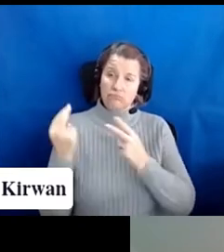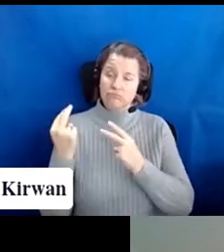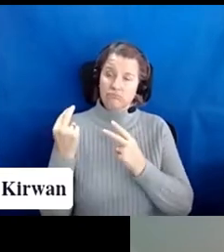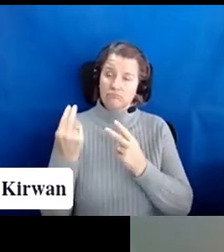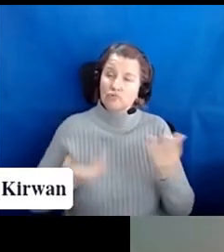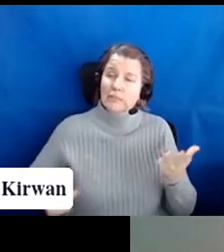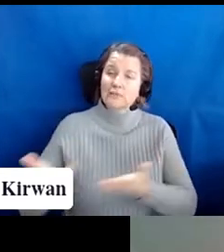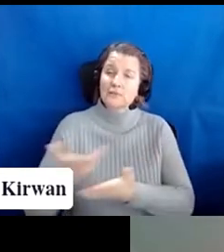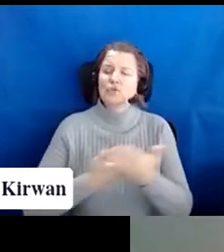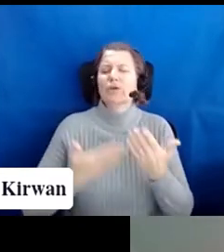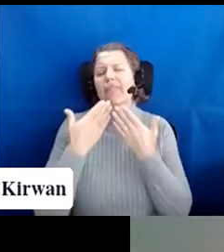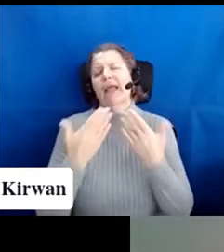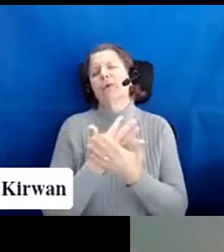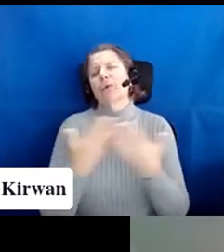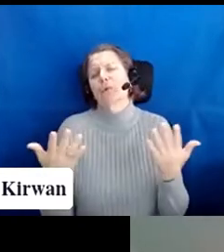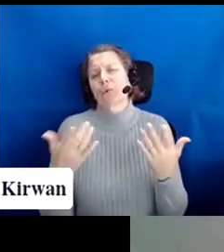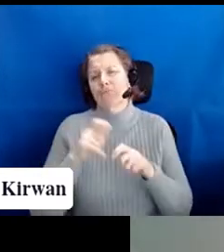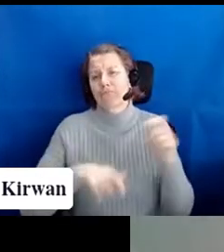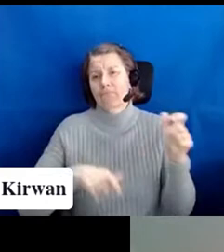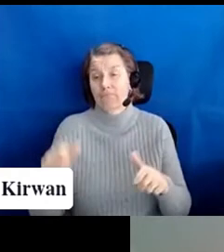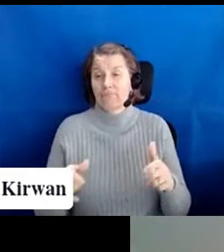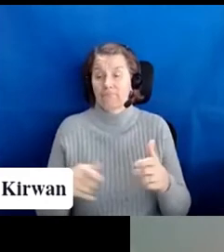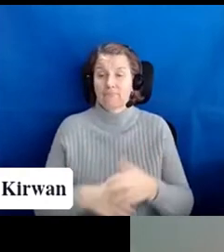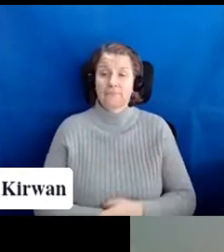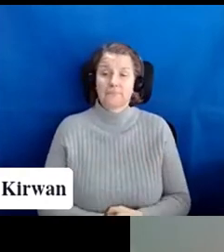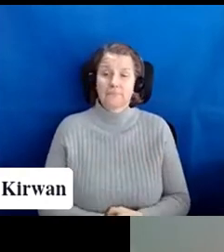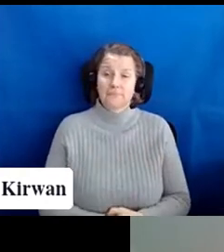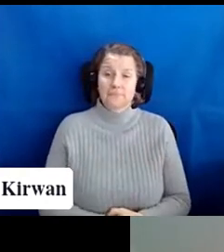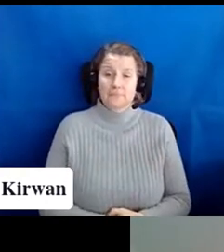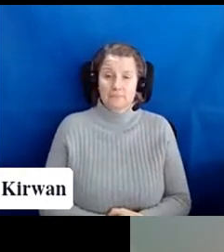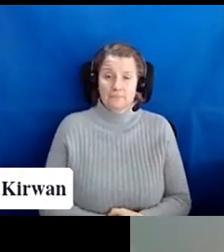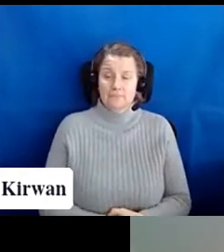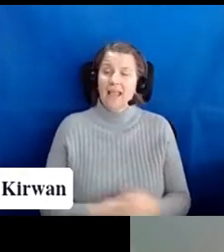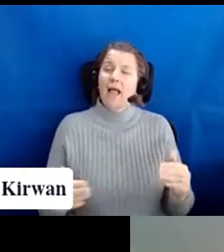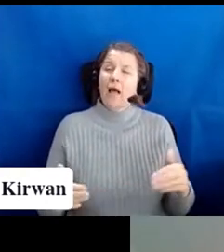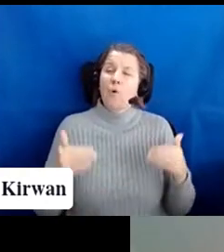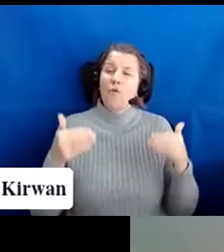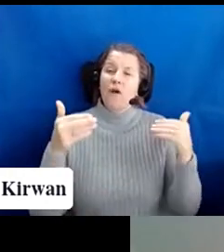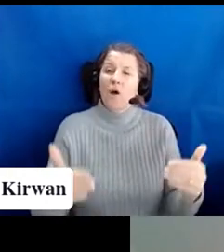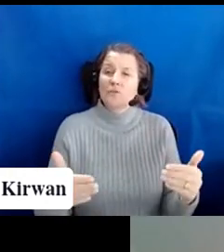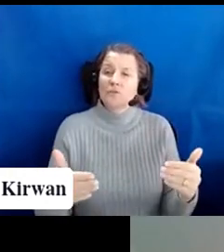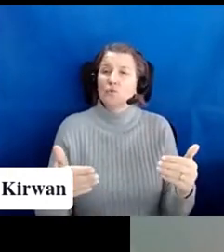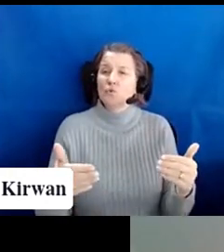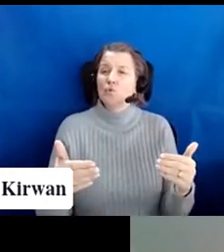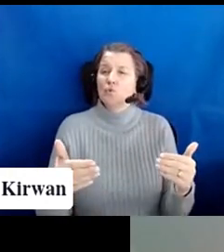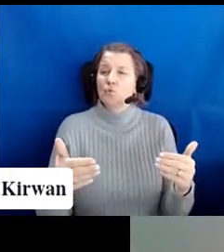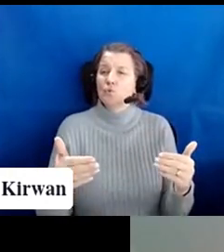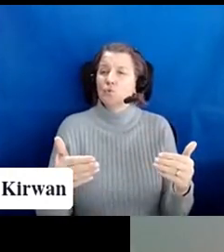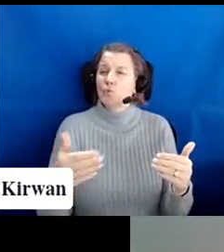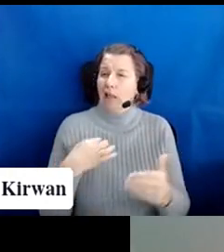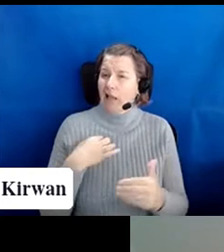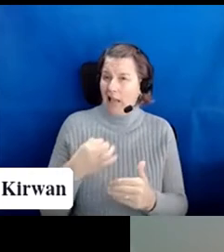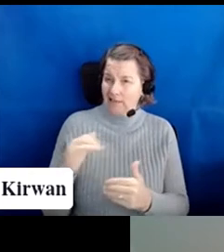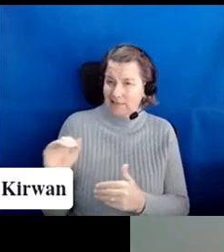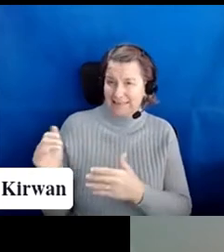discussions as well. Thank you very much for that. Without any further ado, I'll move straight on to our guests to introduce themselves